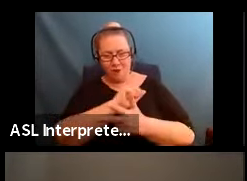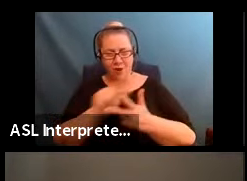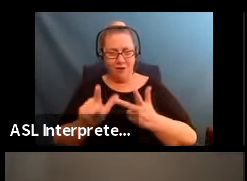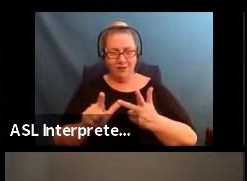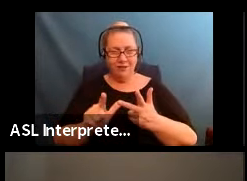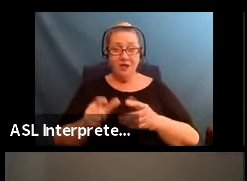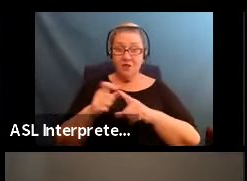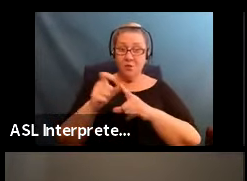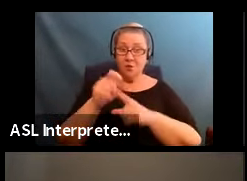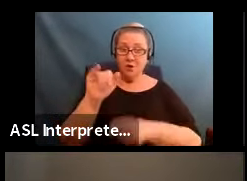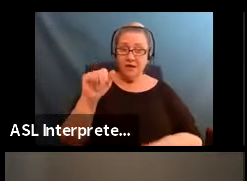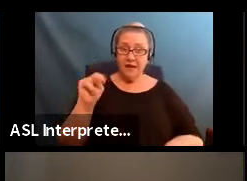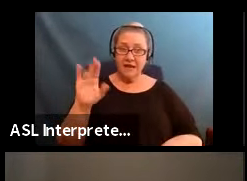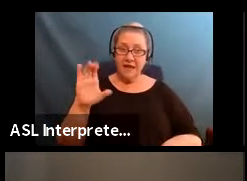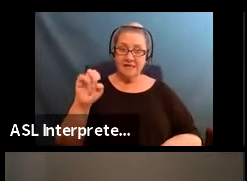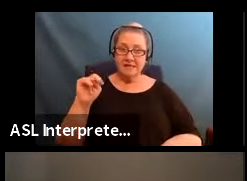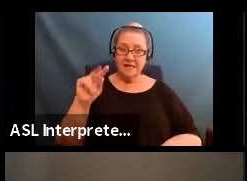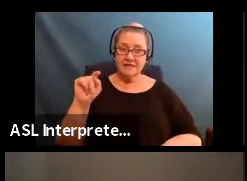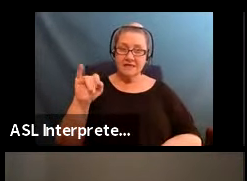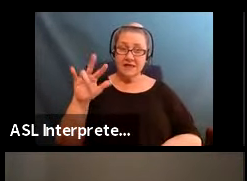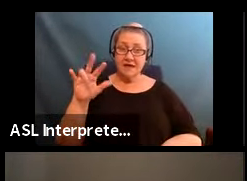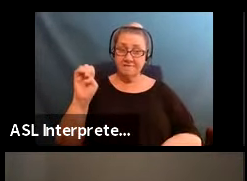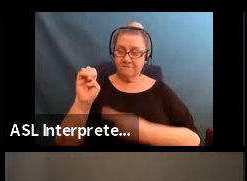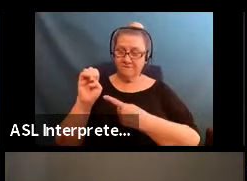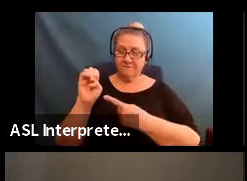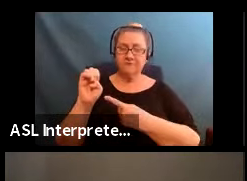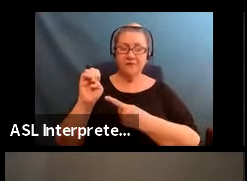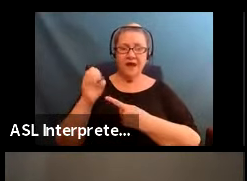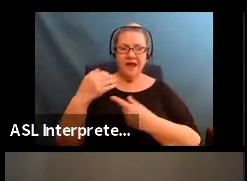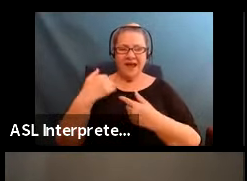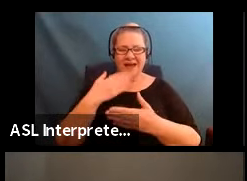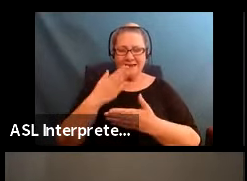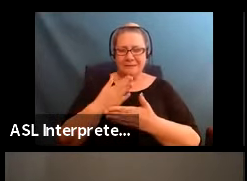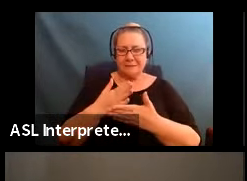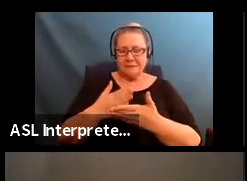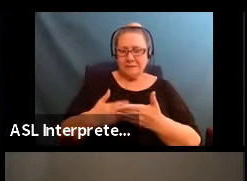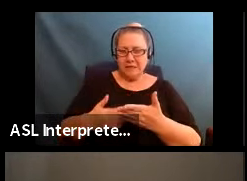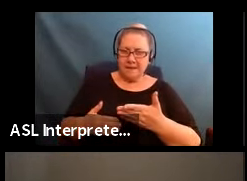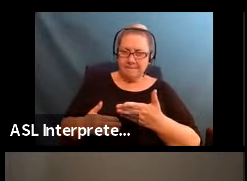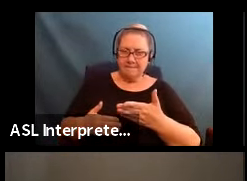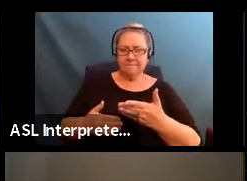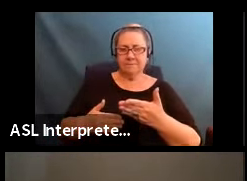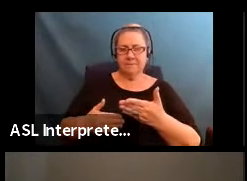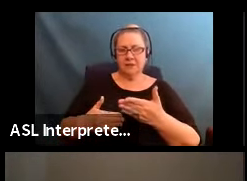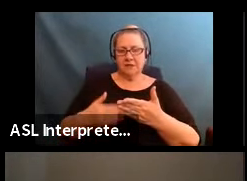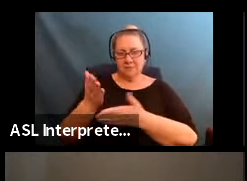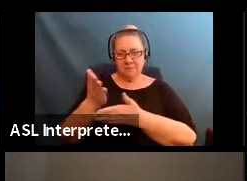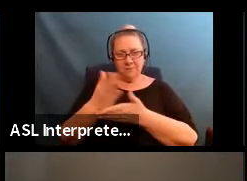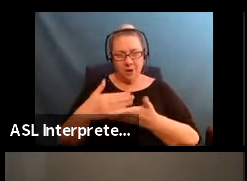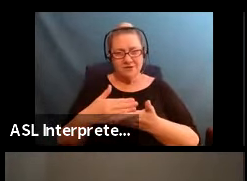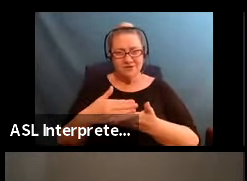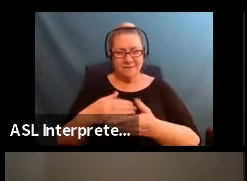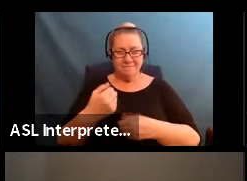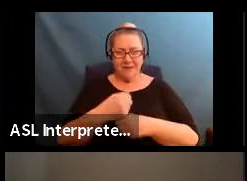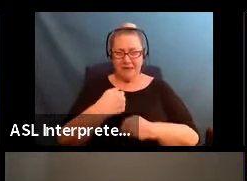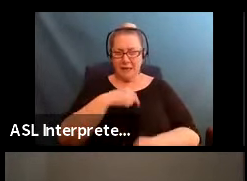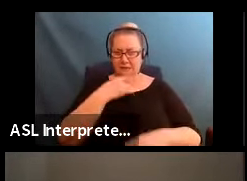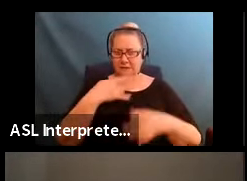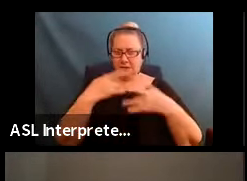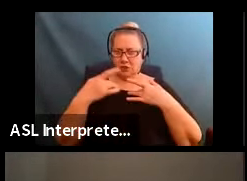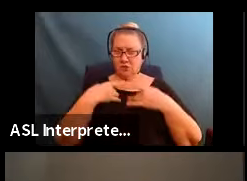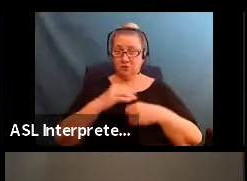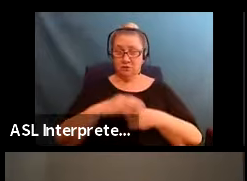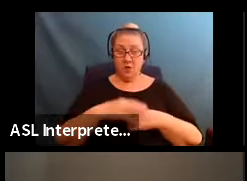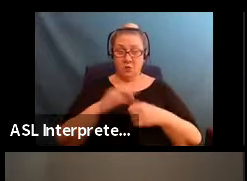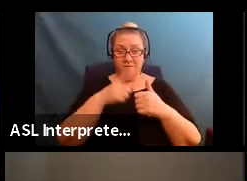incentive sometimes really does have some connotations that I think make all of us a little concerned. And when this first started and we talked about vaccinating